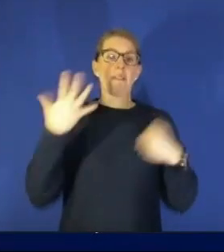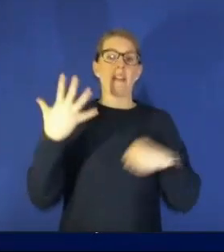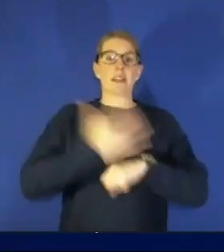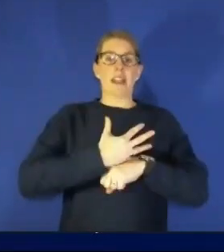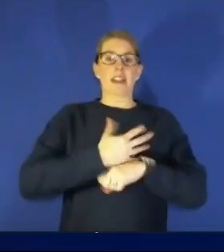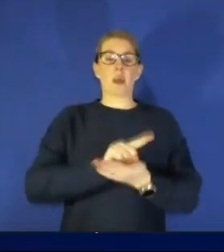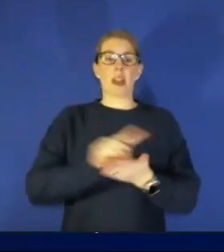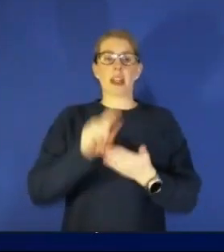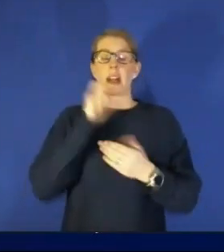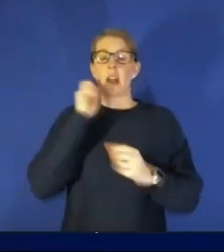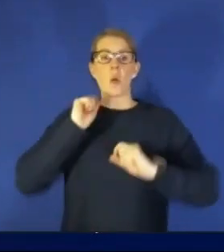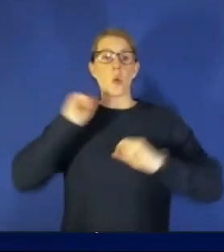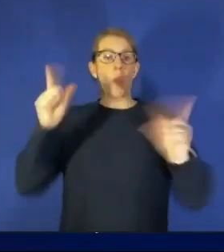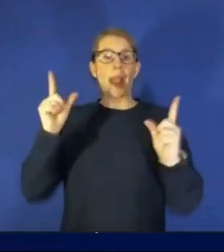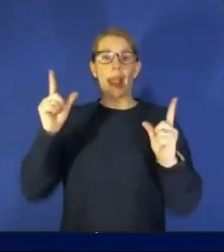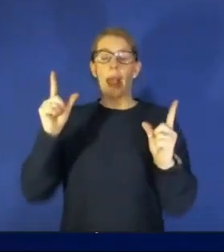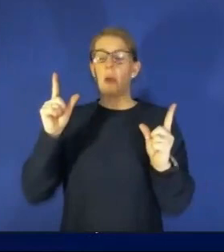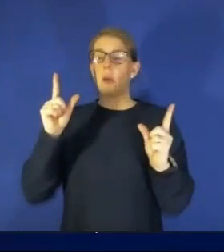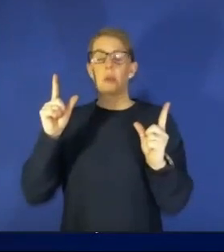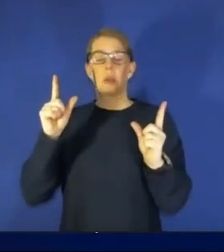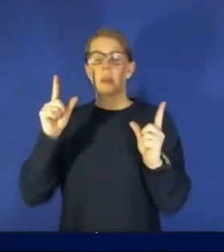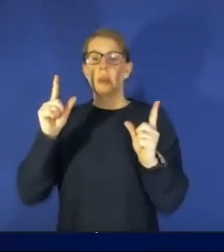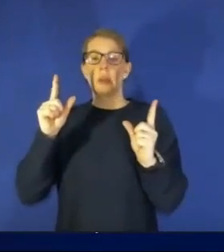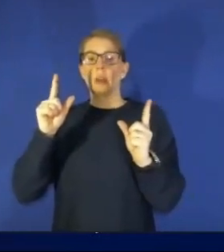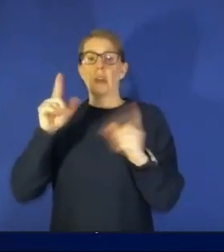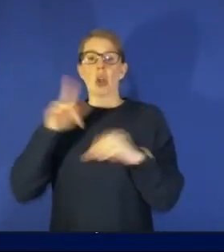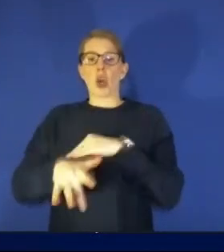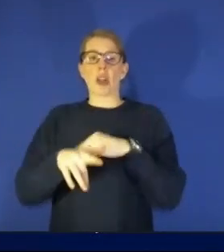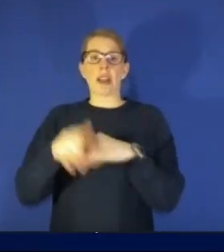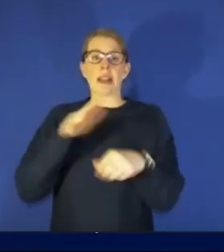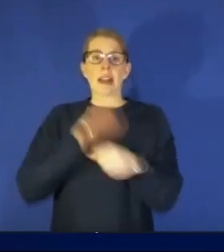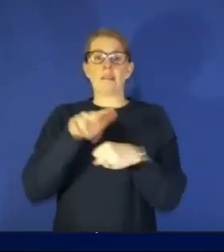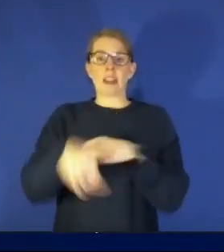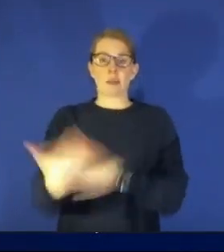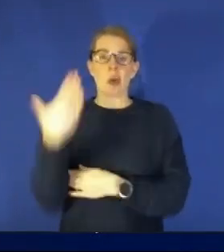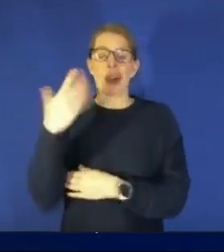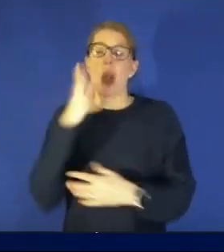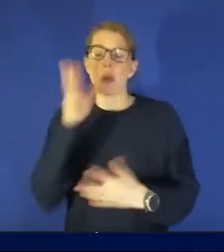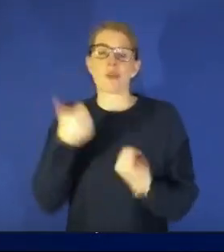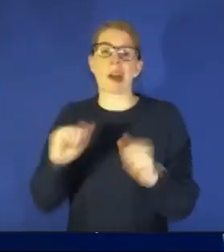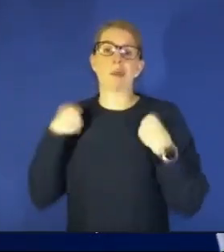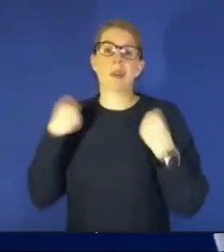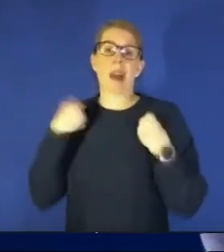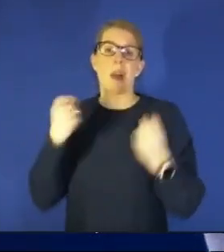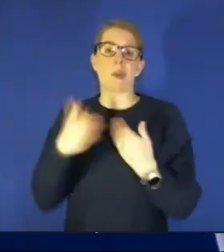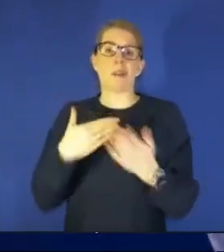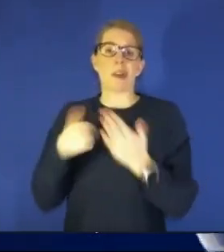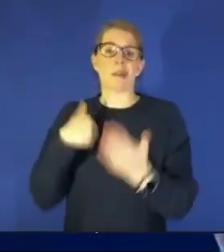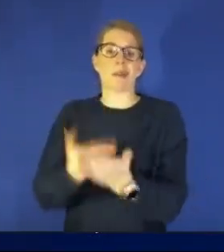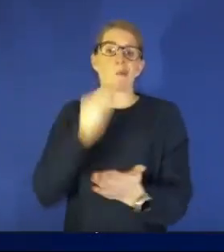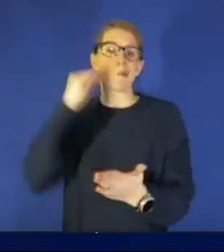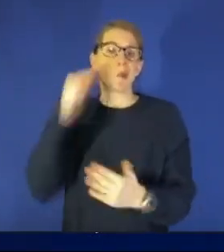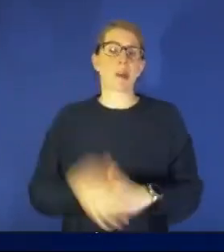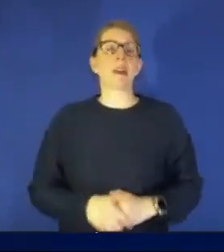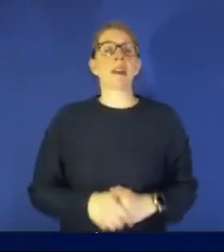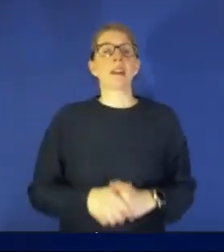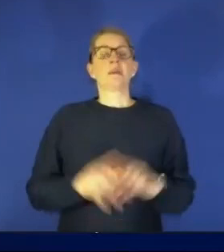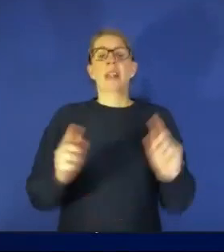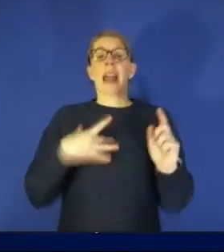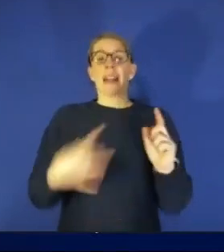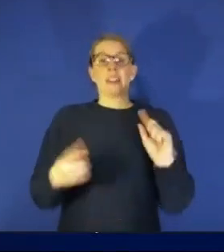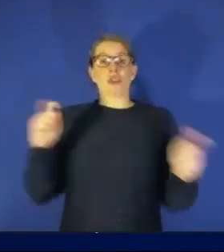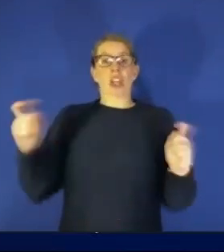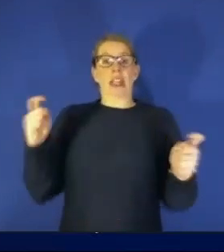it. I had a workout script that I didn't make it, but I'll try and do it when I get home. But I think I like to change it up. And I think the point is